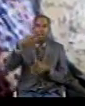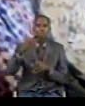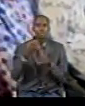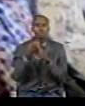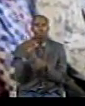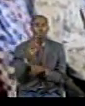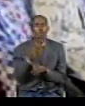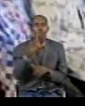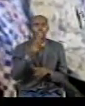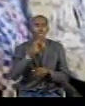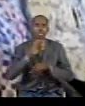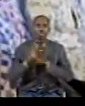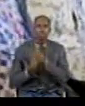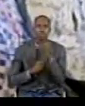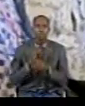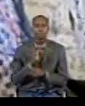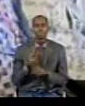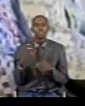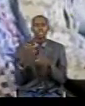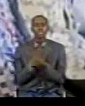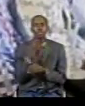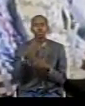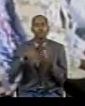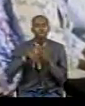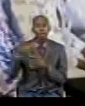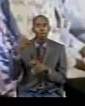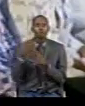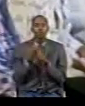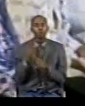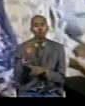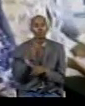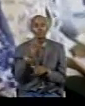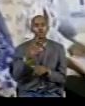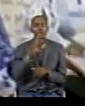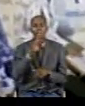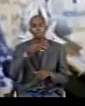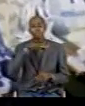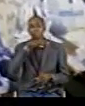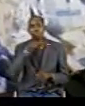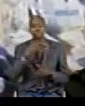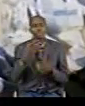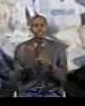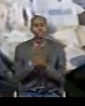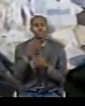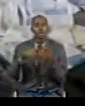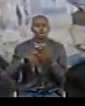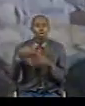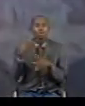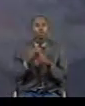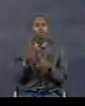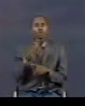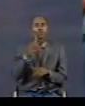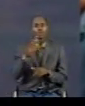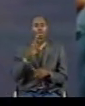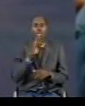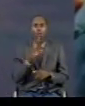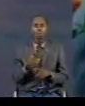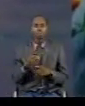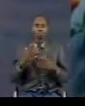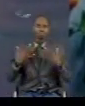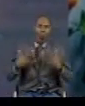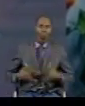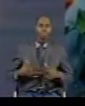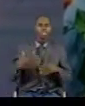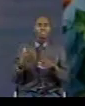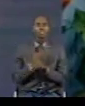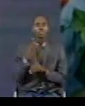suffering. Take you out from where you are defiled. Take you out from where you are depressed. Take you out from